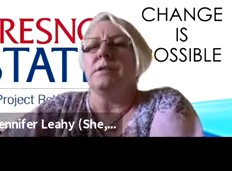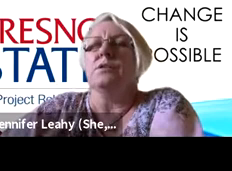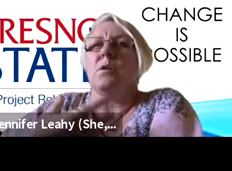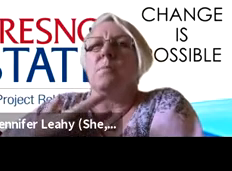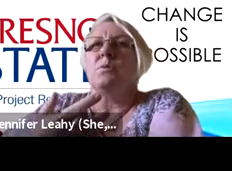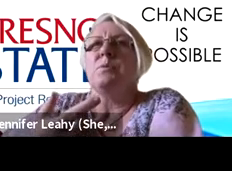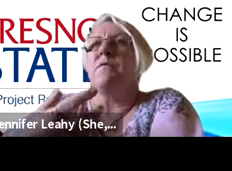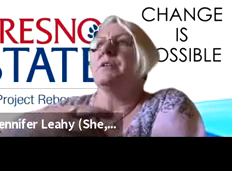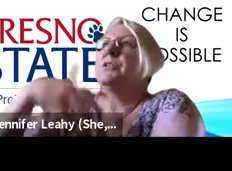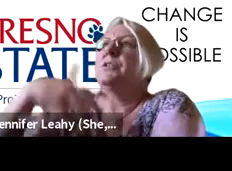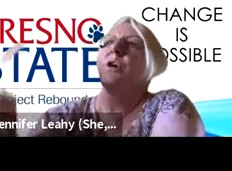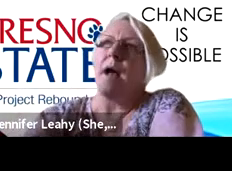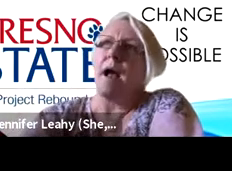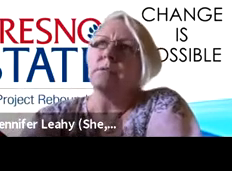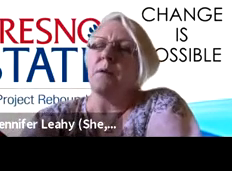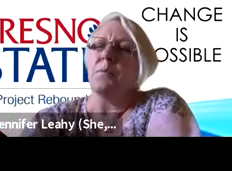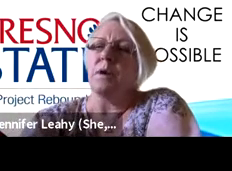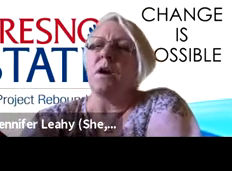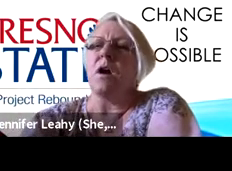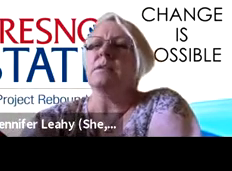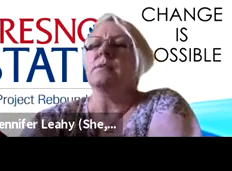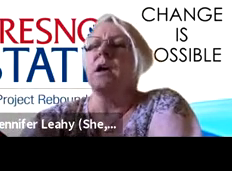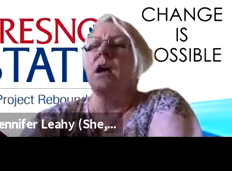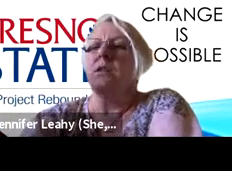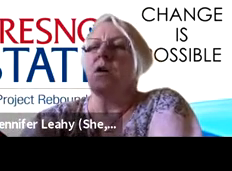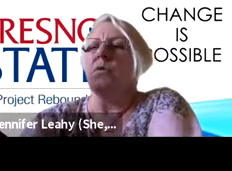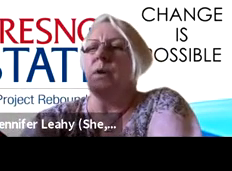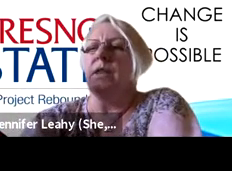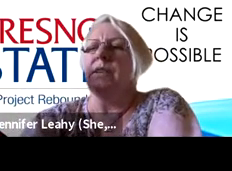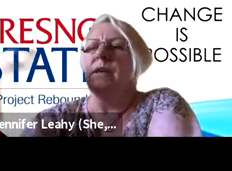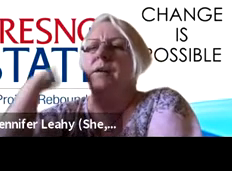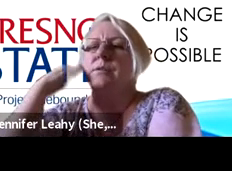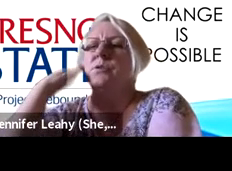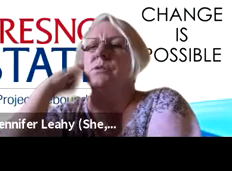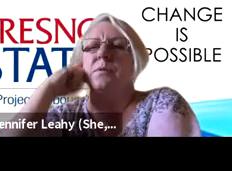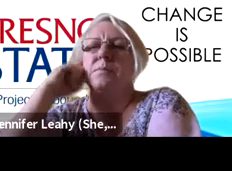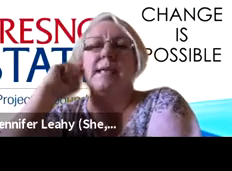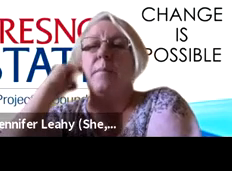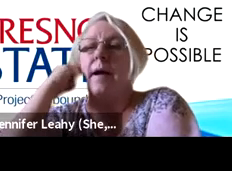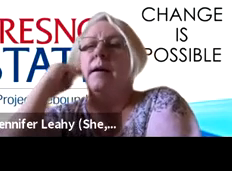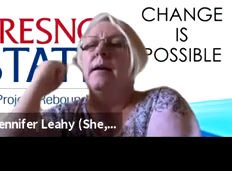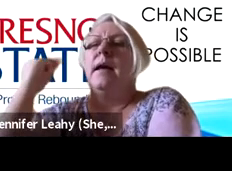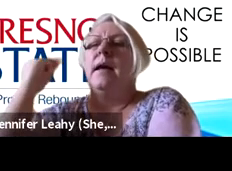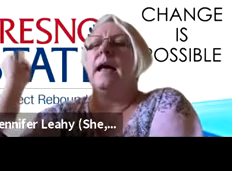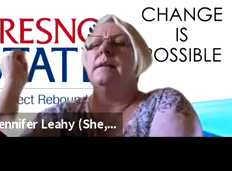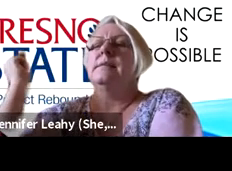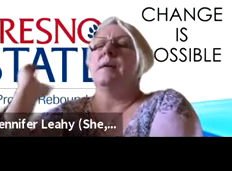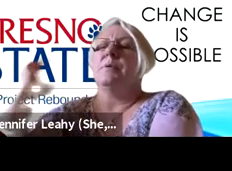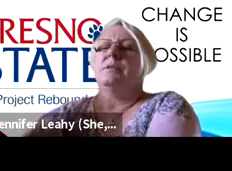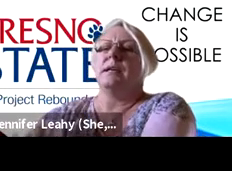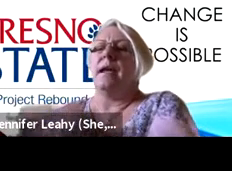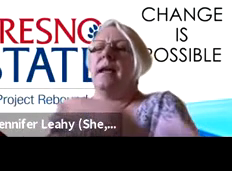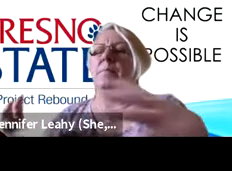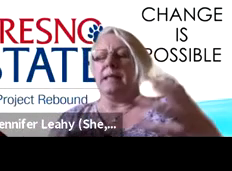our volunteers, our Project Rebound volunteers, would go out and work at the gardens along with students from Selma. And